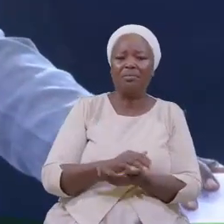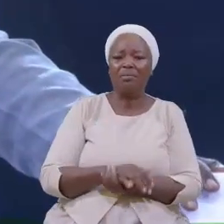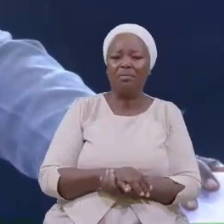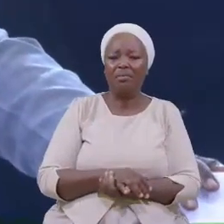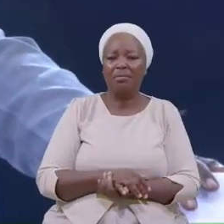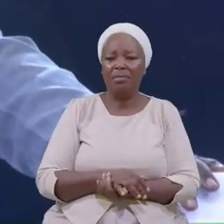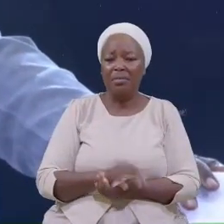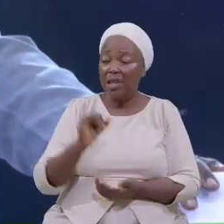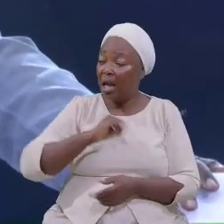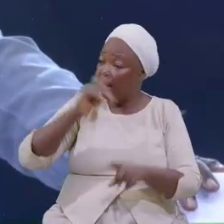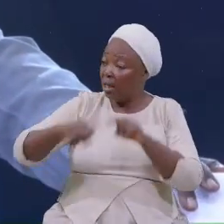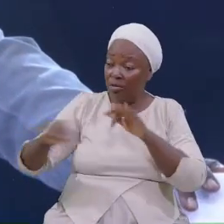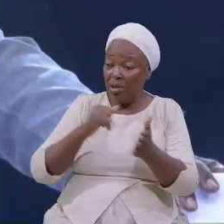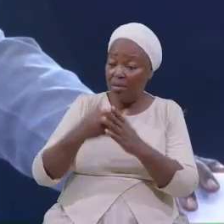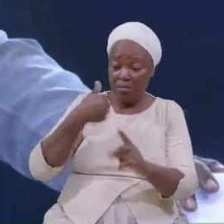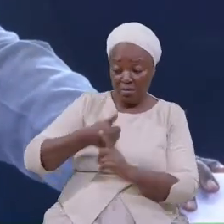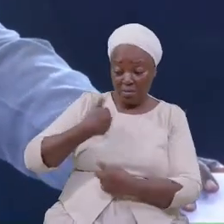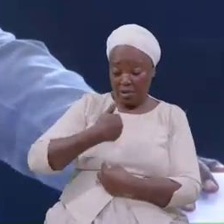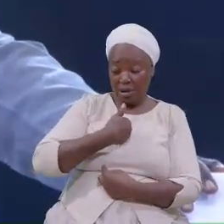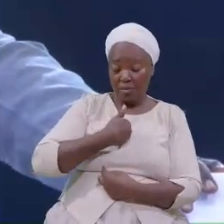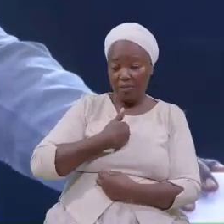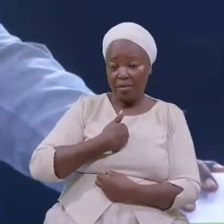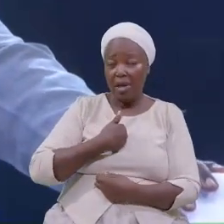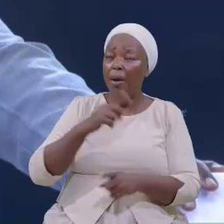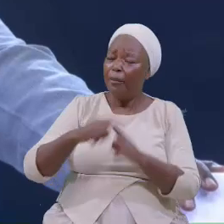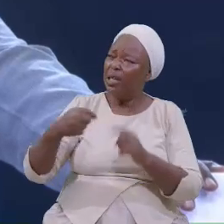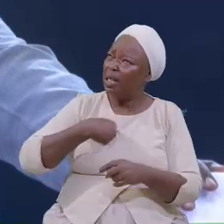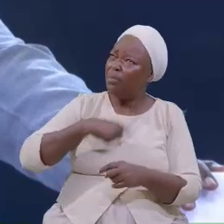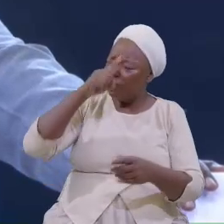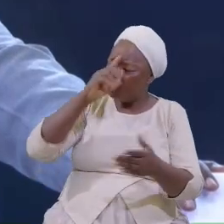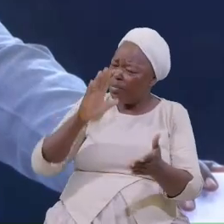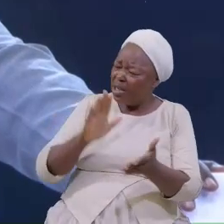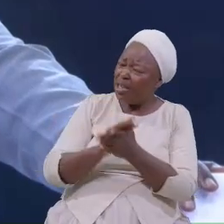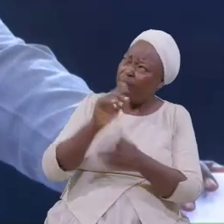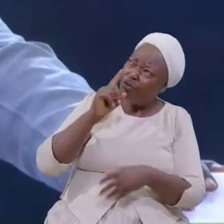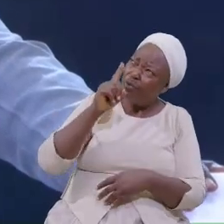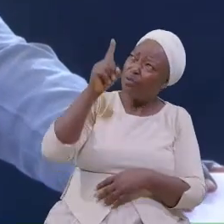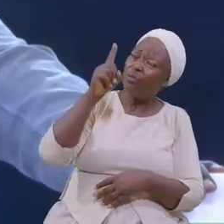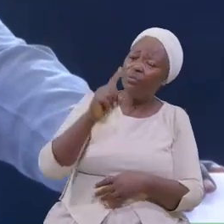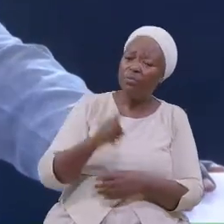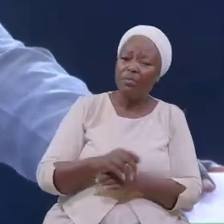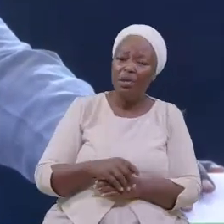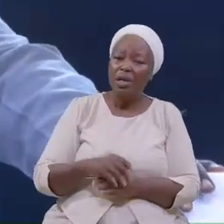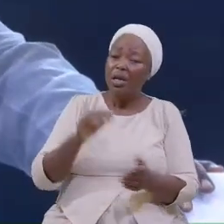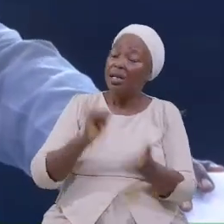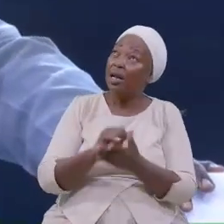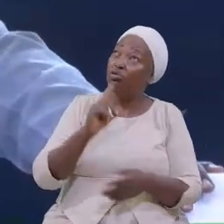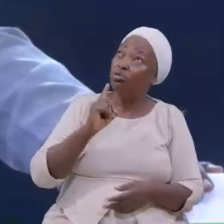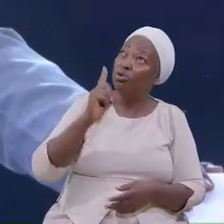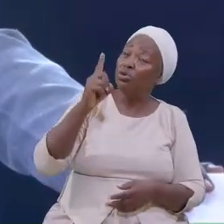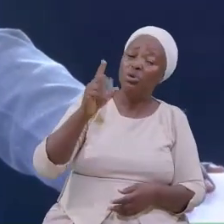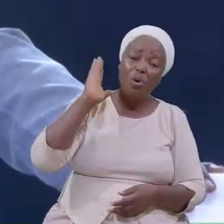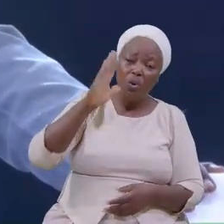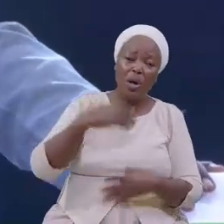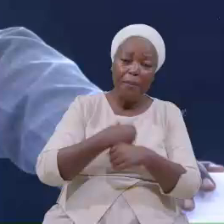I cannot do that by myself. But I believe you. That you will make